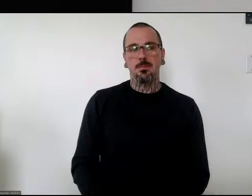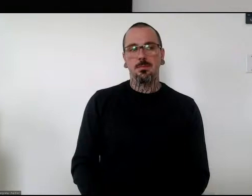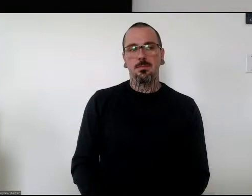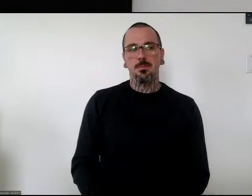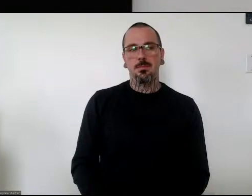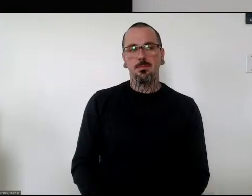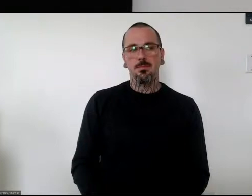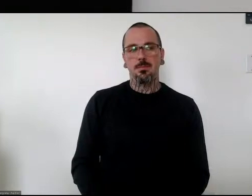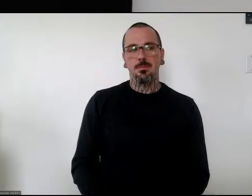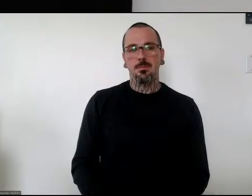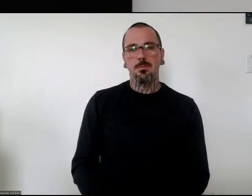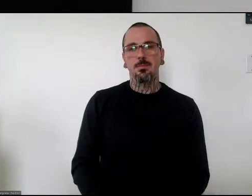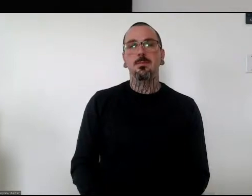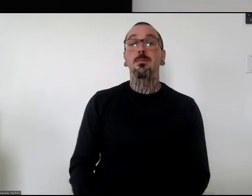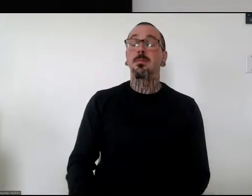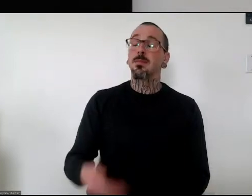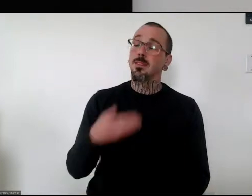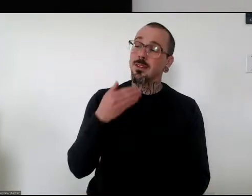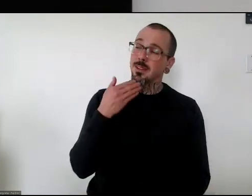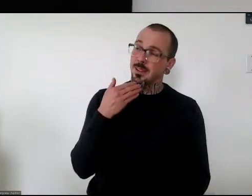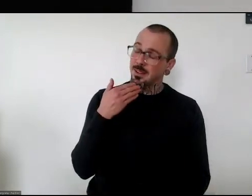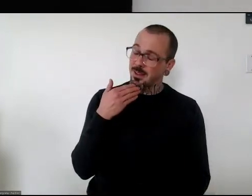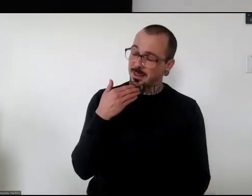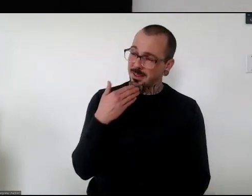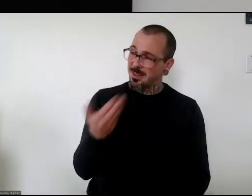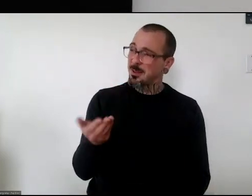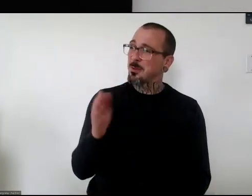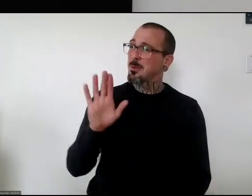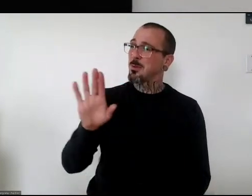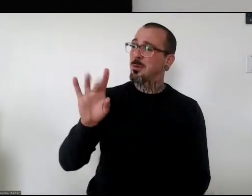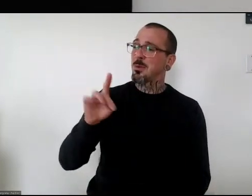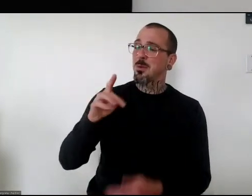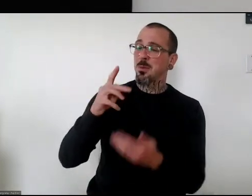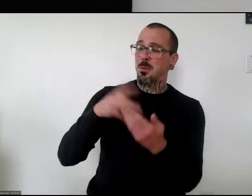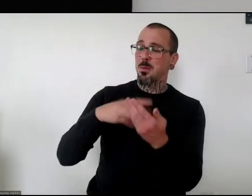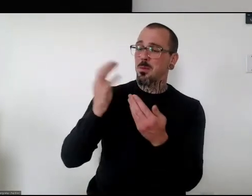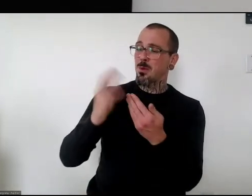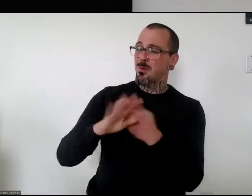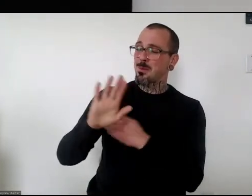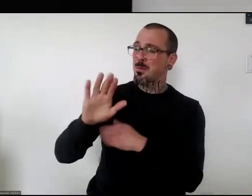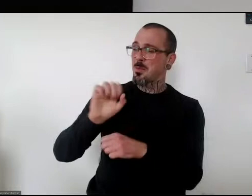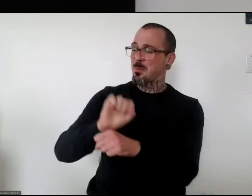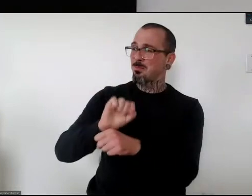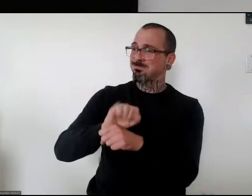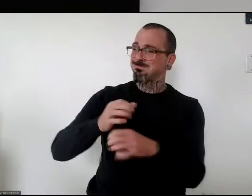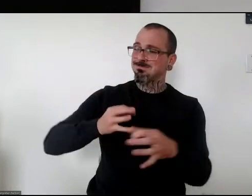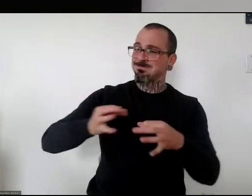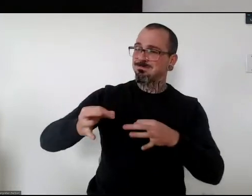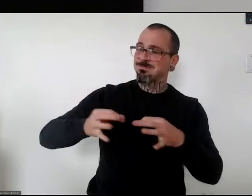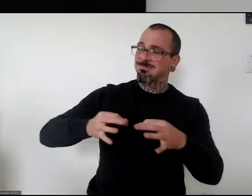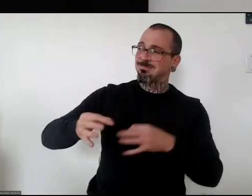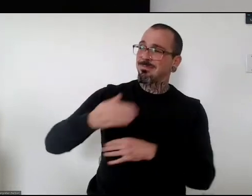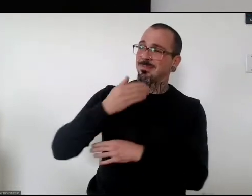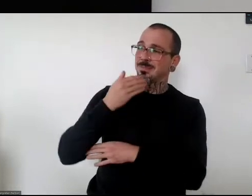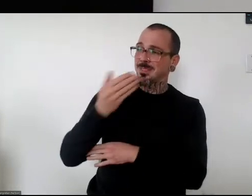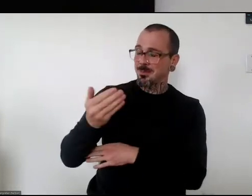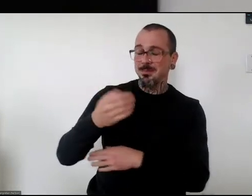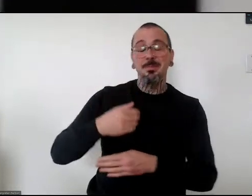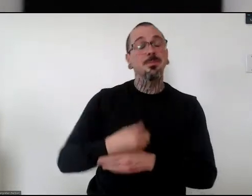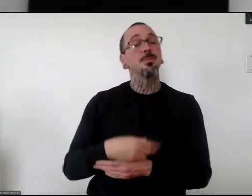Thank you, Martha, for telling us about that very important work. As part of our Purple Ribbon